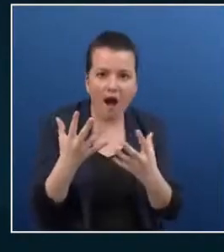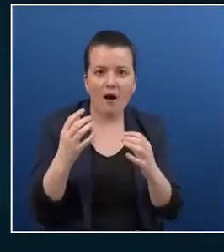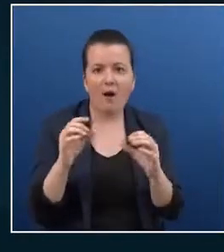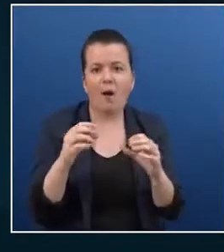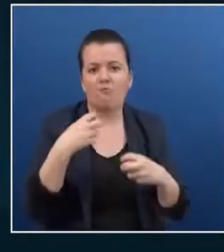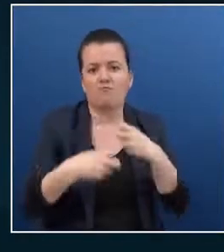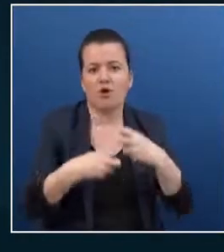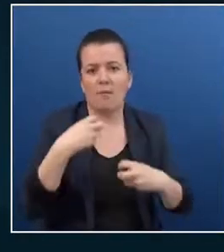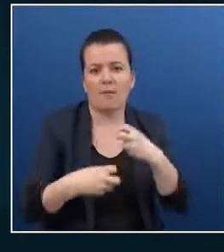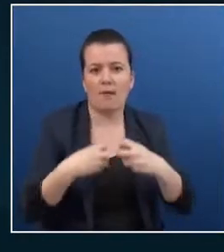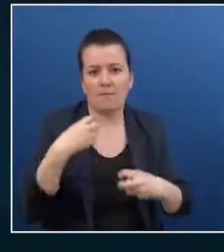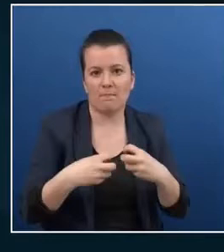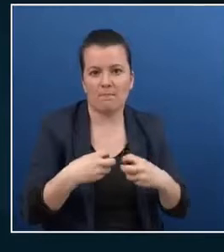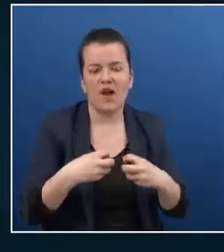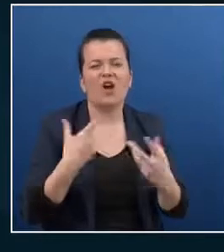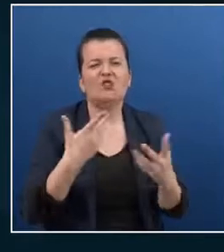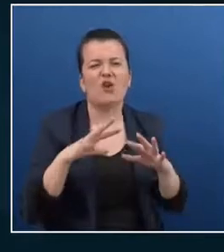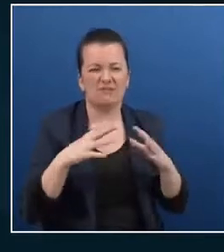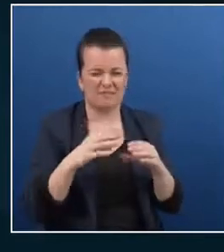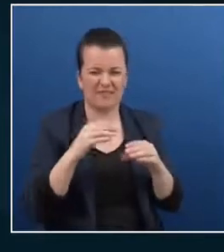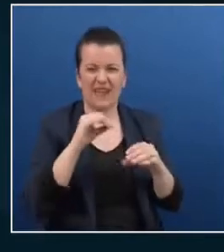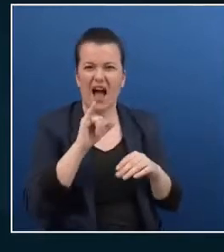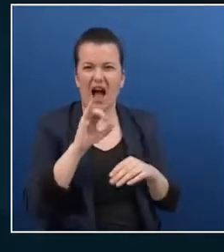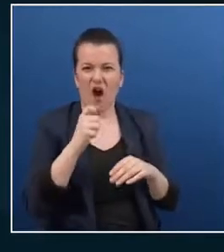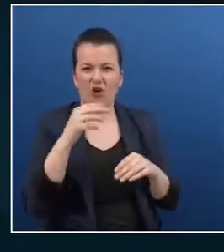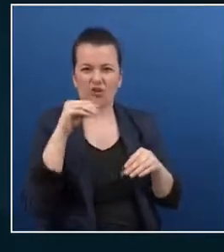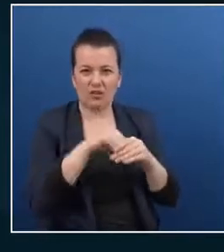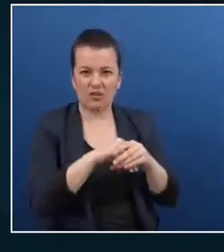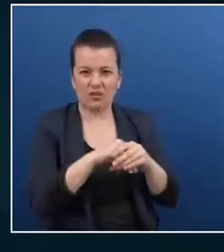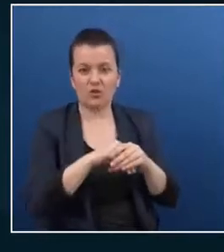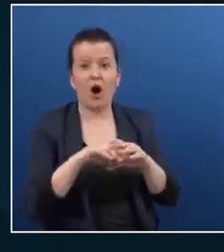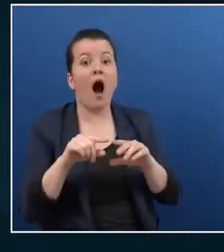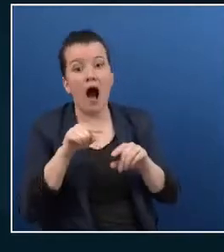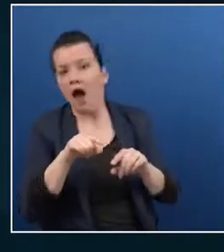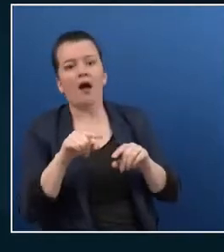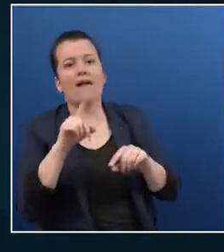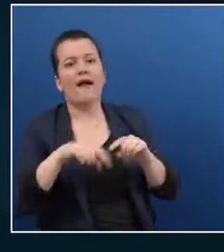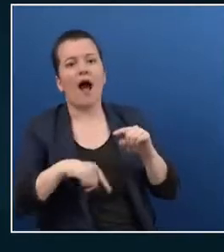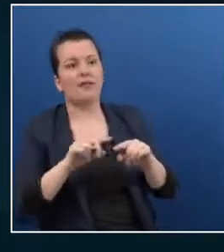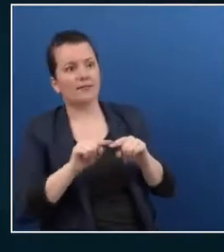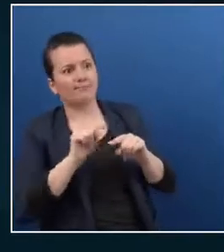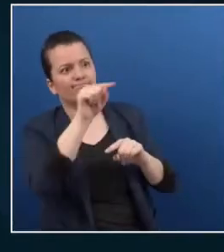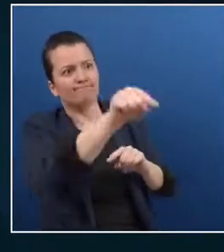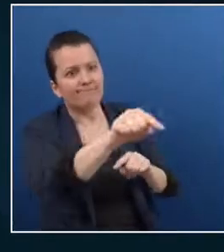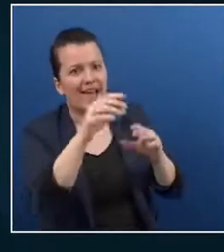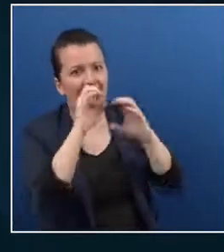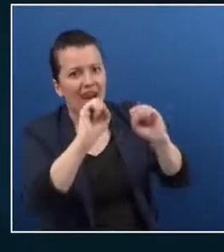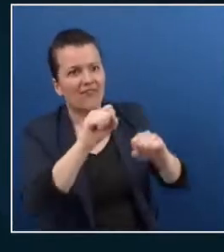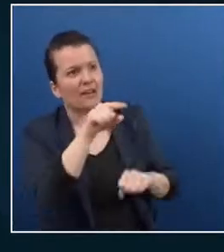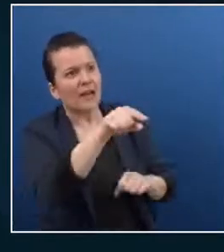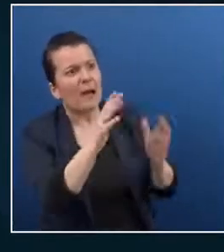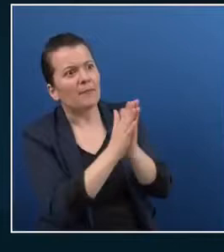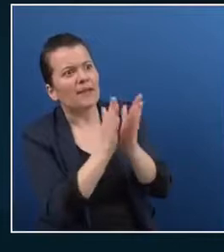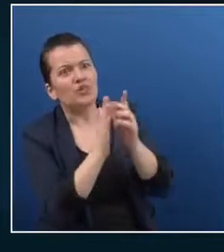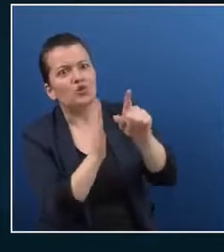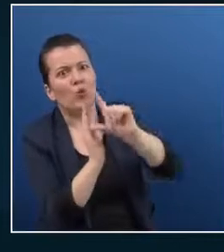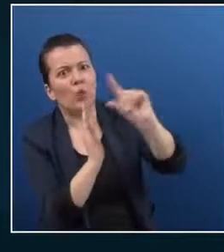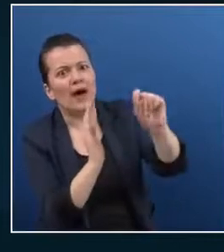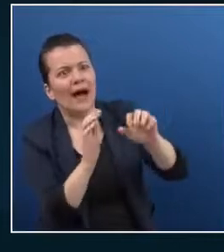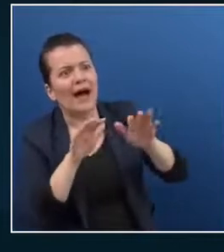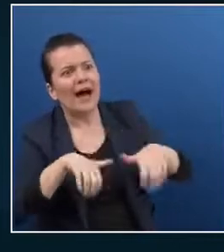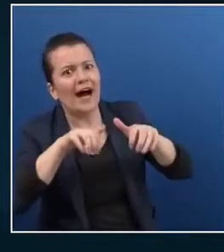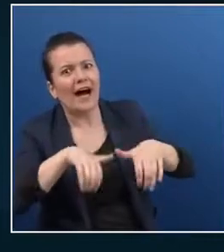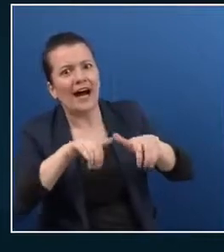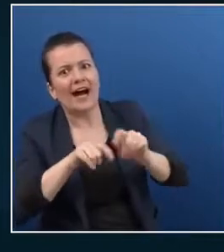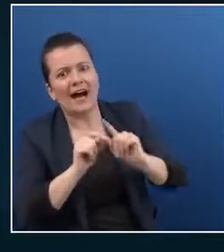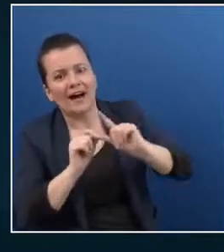that fact. And you can't really talk back to the elephant and say, hey there, please go run over there. Like, it's just not a thing.